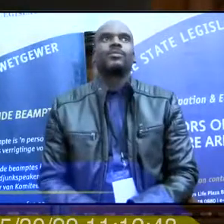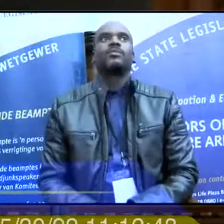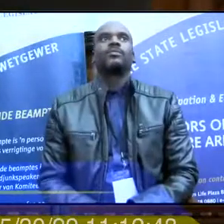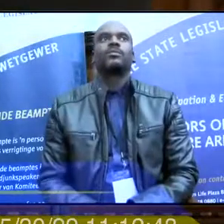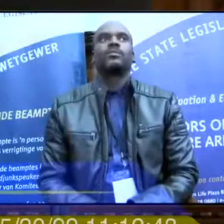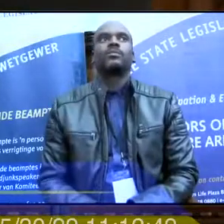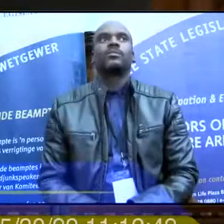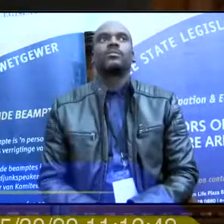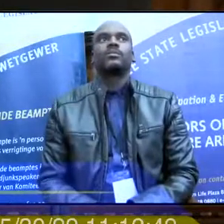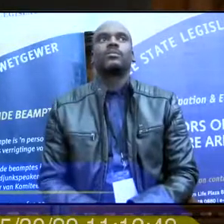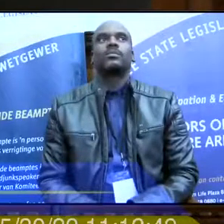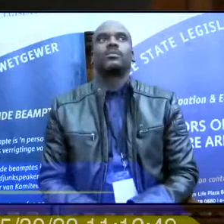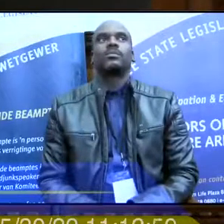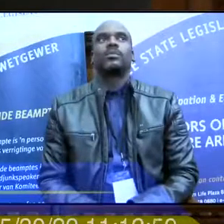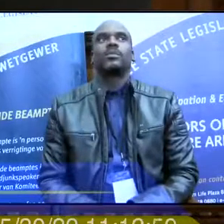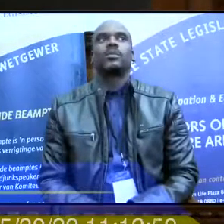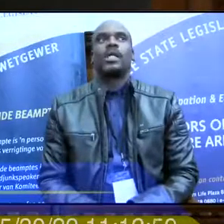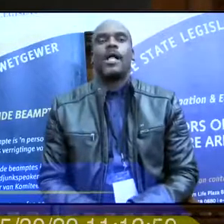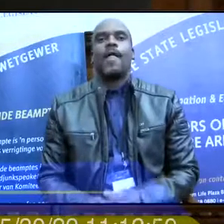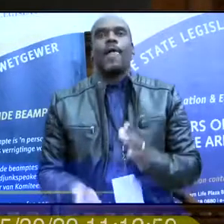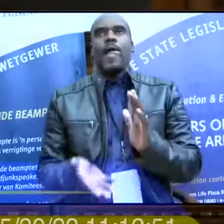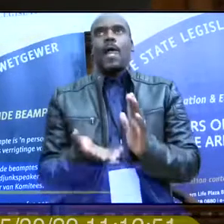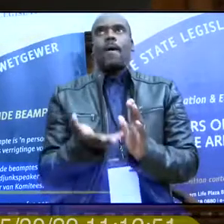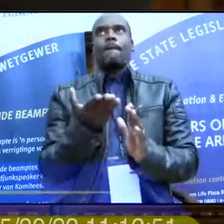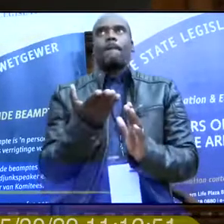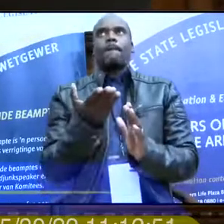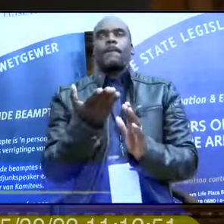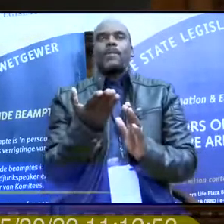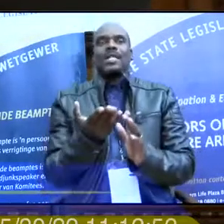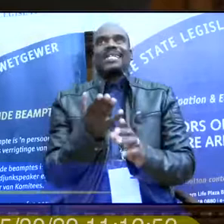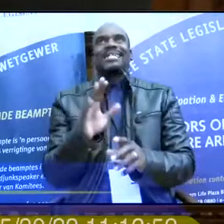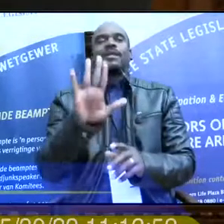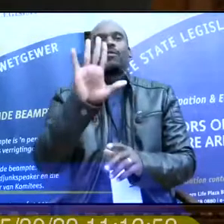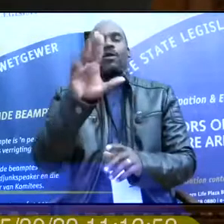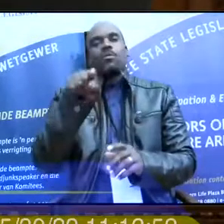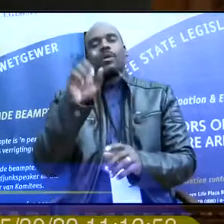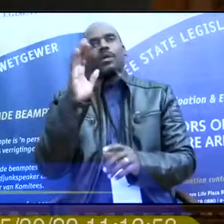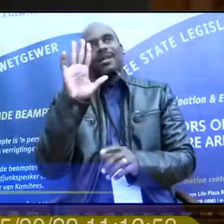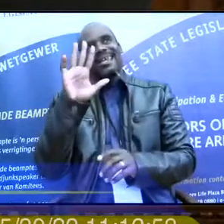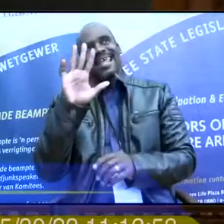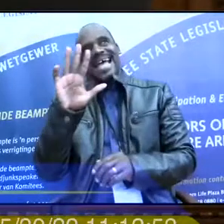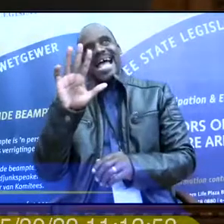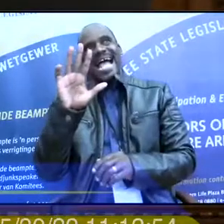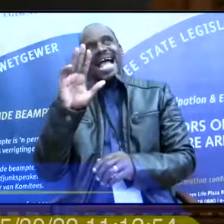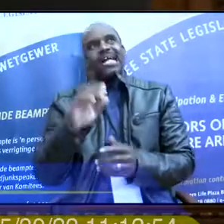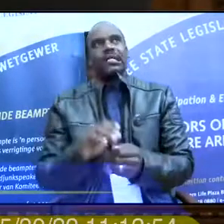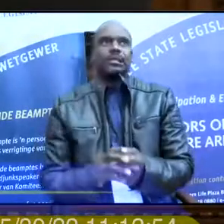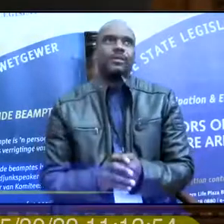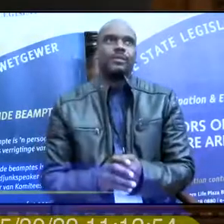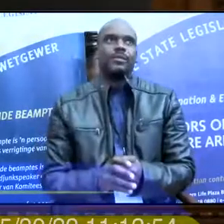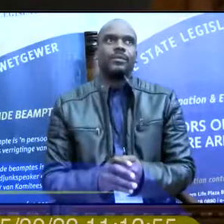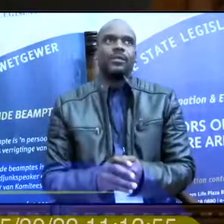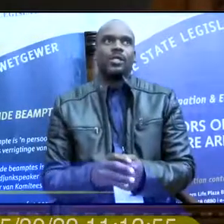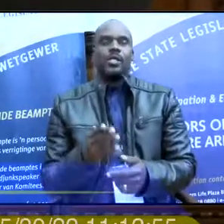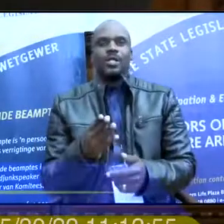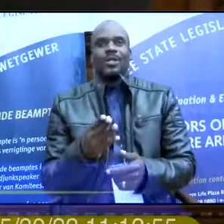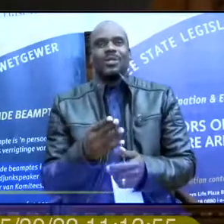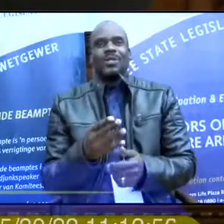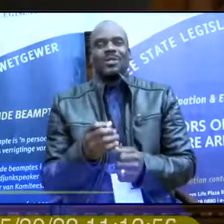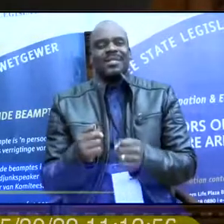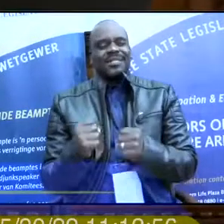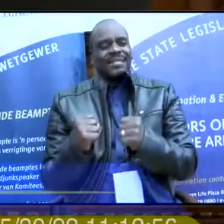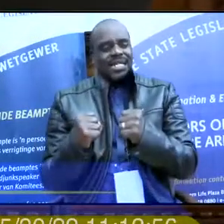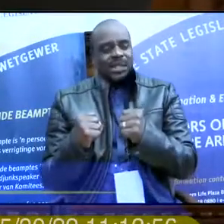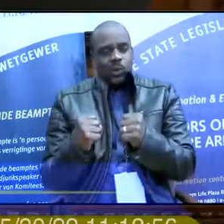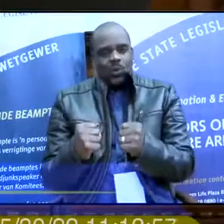the annual inflation rate in south africa rose to 5.9 in december which prompted the south african reserve bank to raise